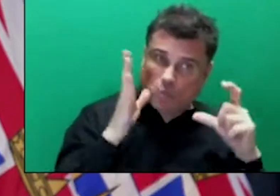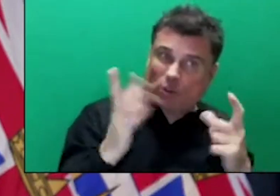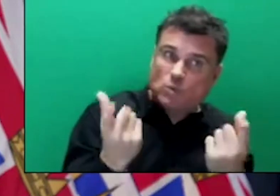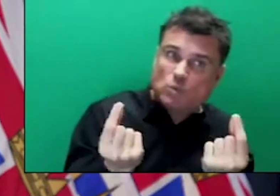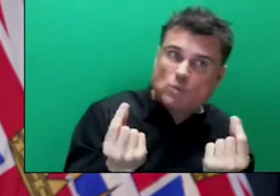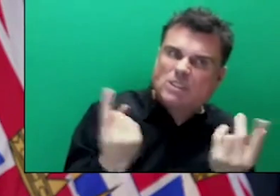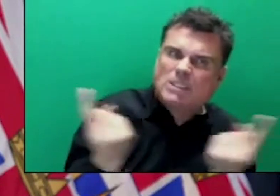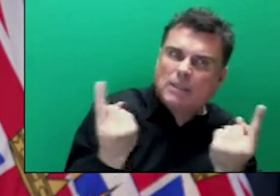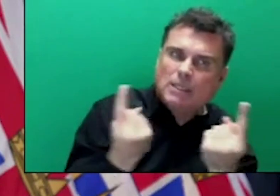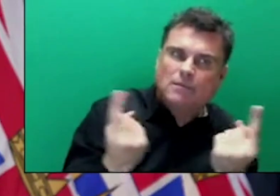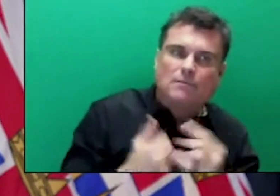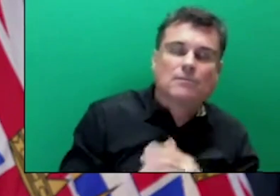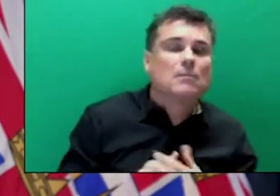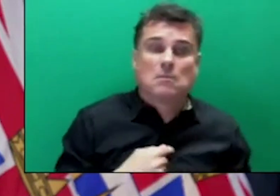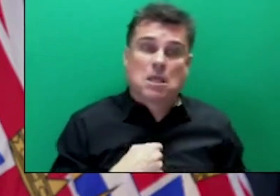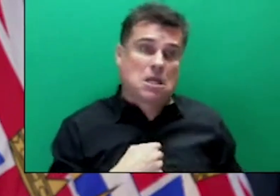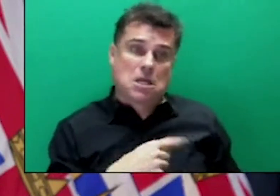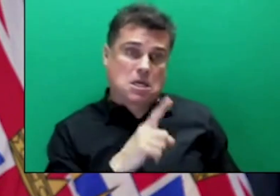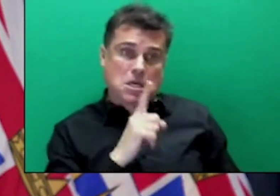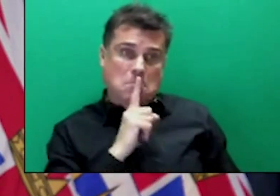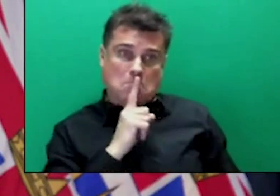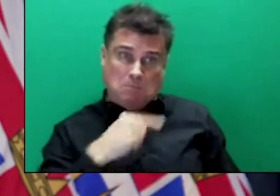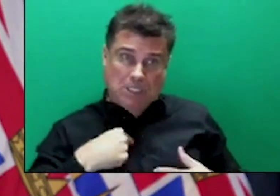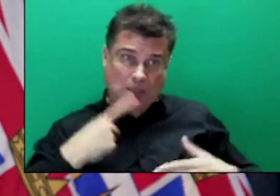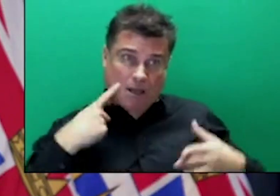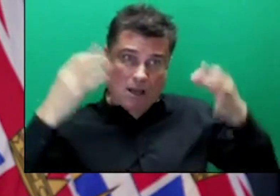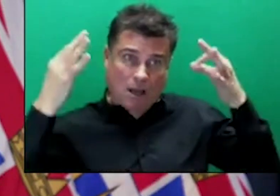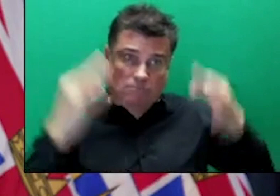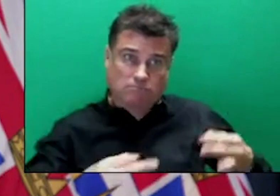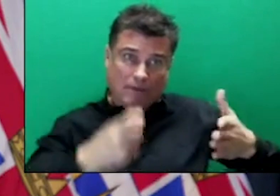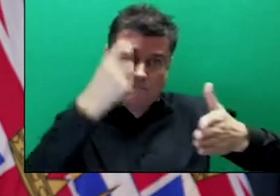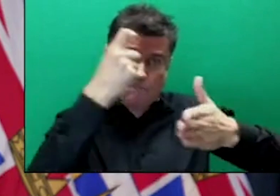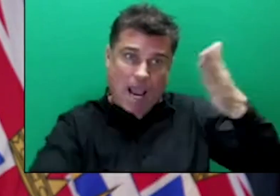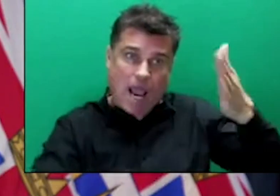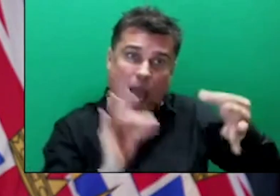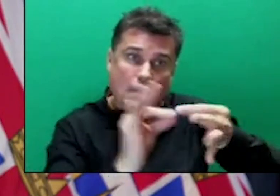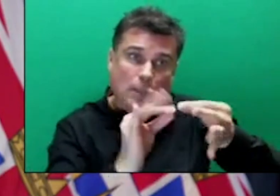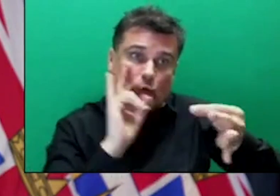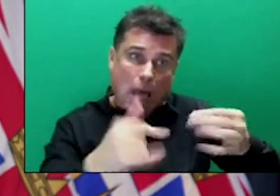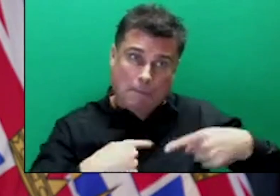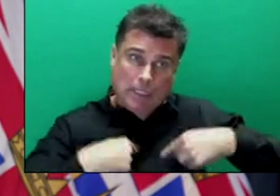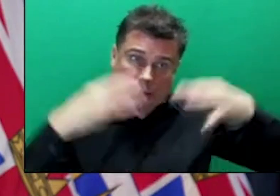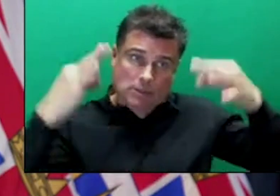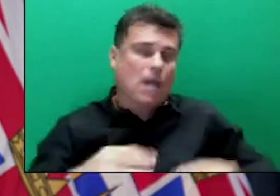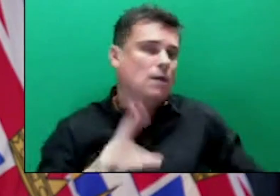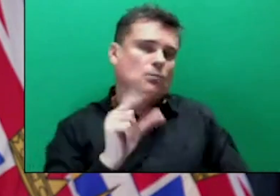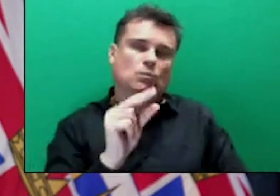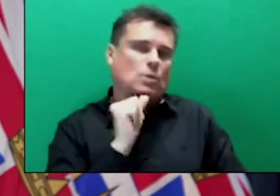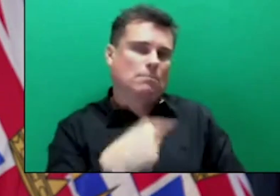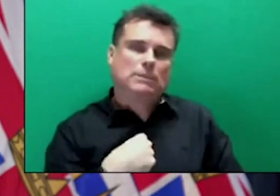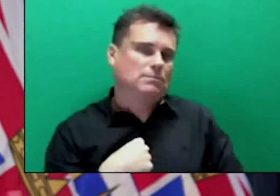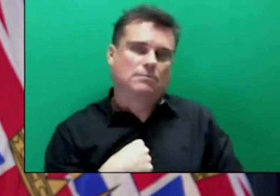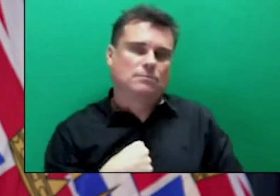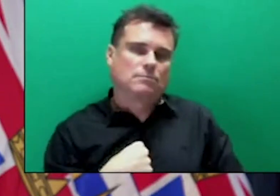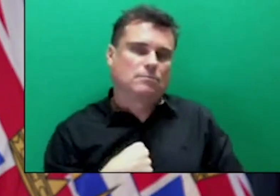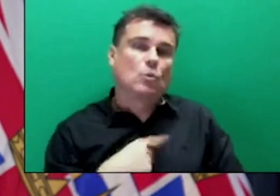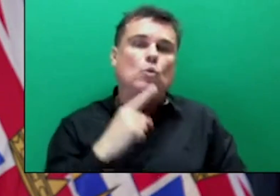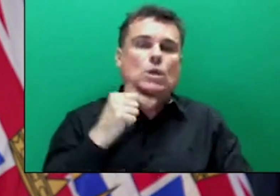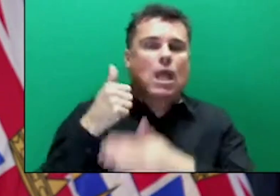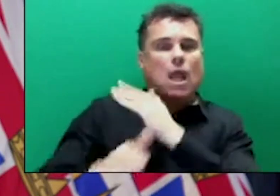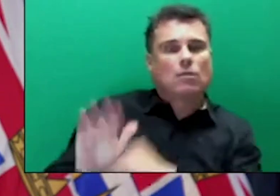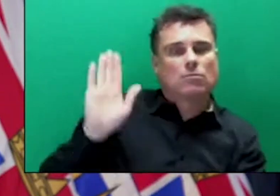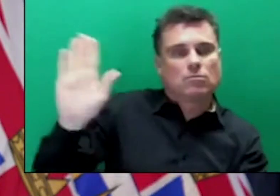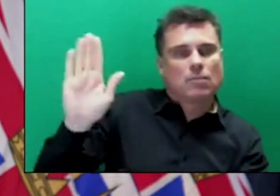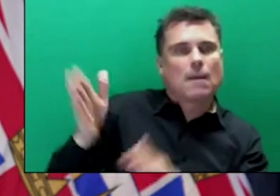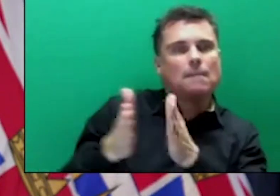No, that is within the purview of the public safety ministry, and they look at other